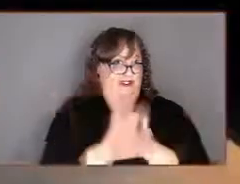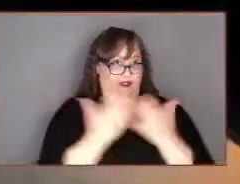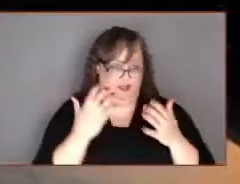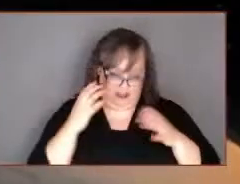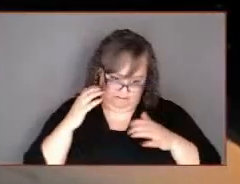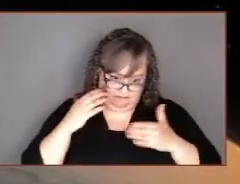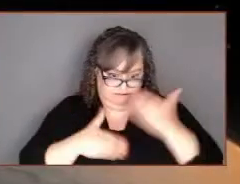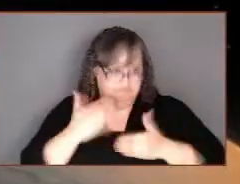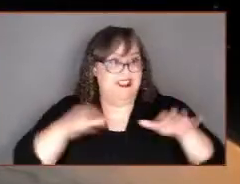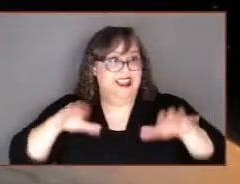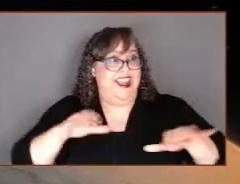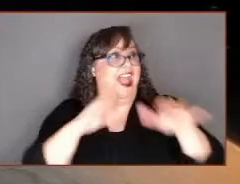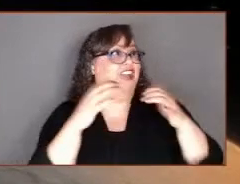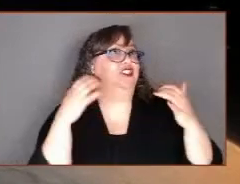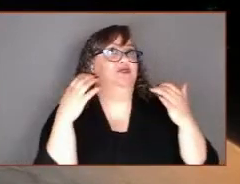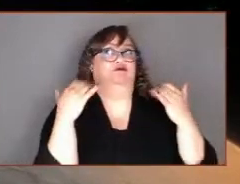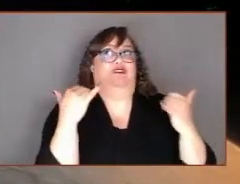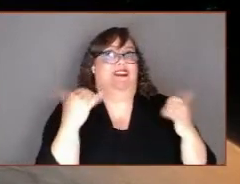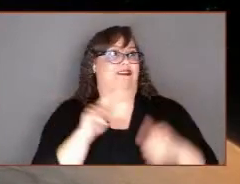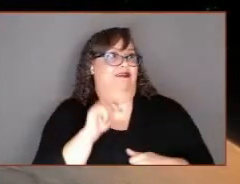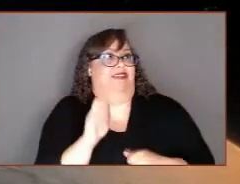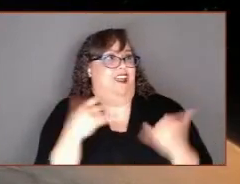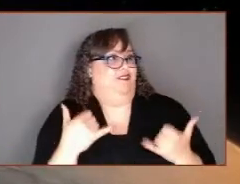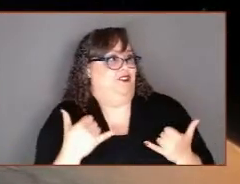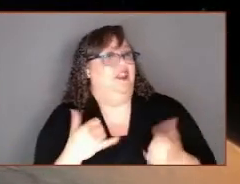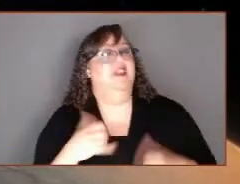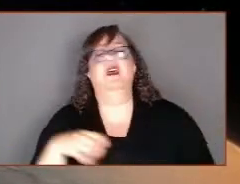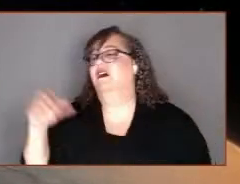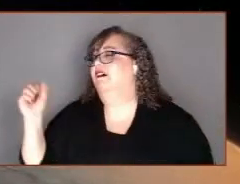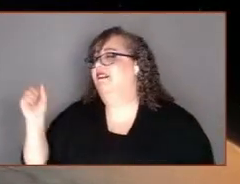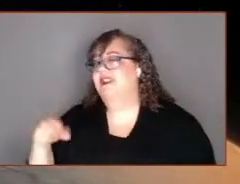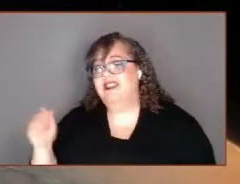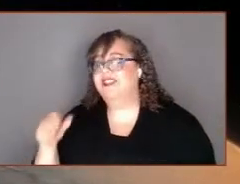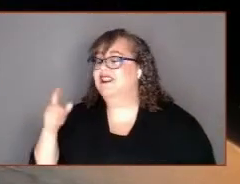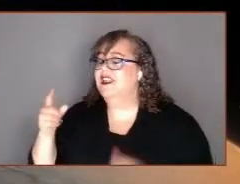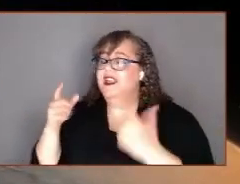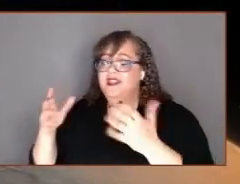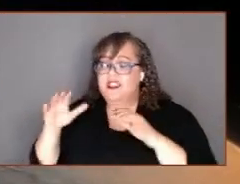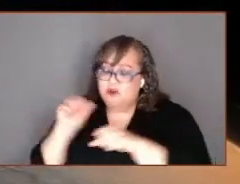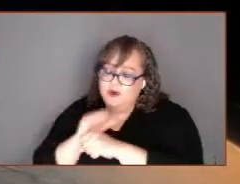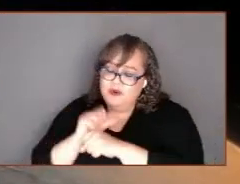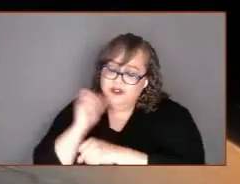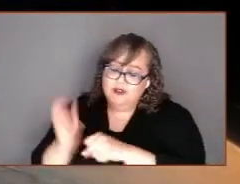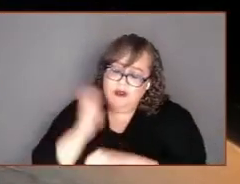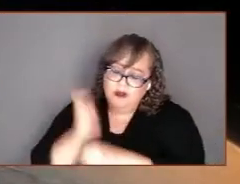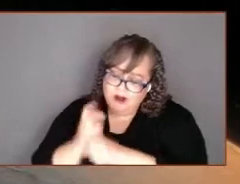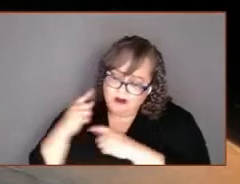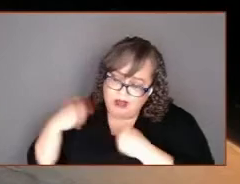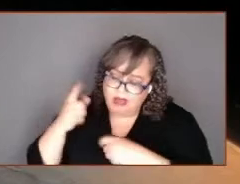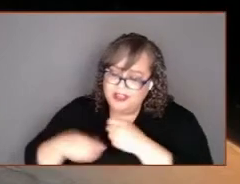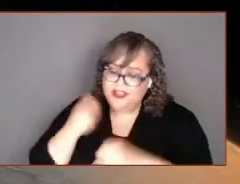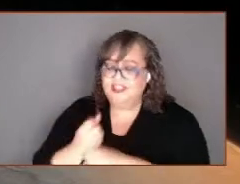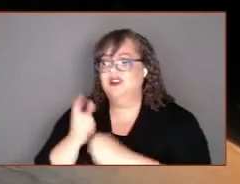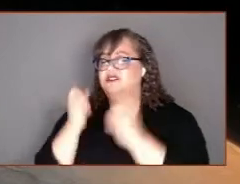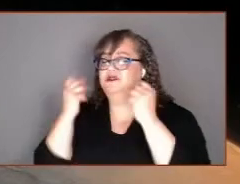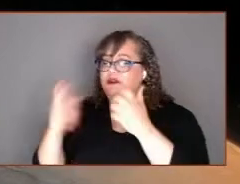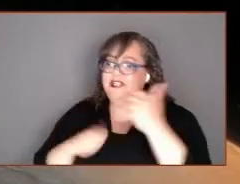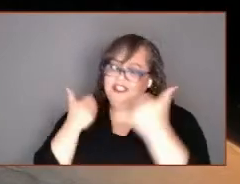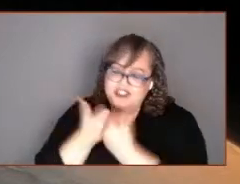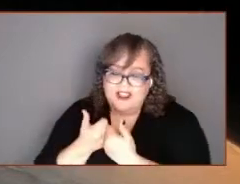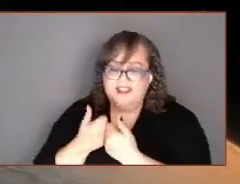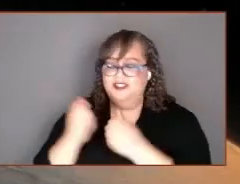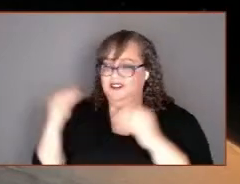on this throughout the year, and they've had so many challenges putting their systems together with all of the hiccups and obstacles of COVID.